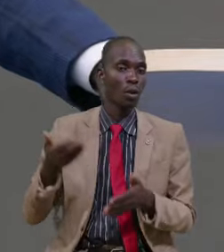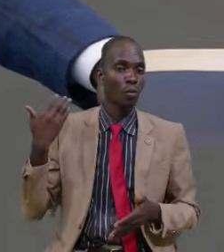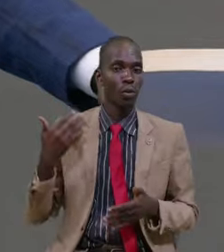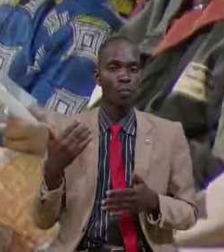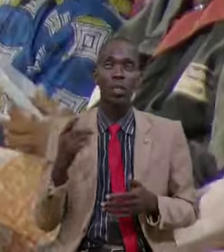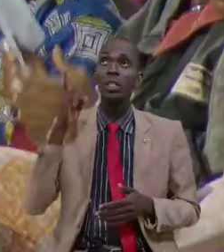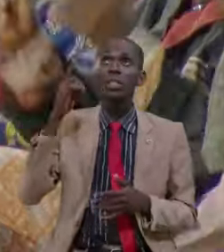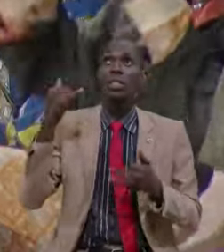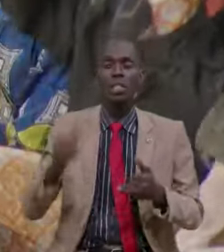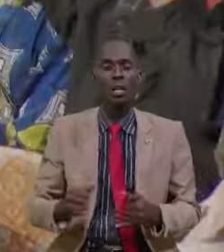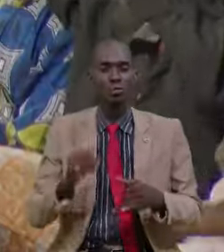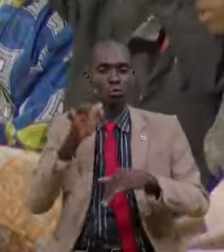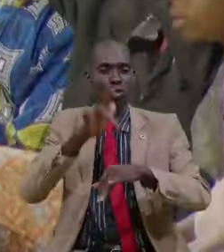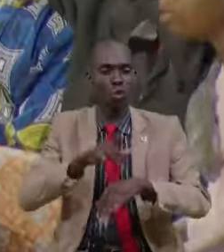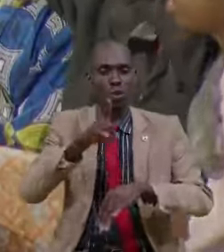you go.